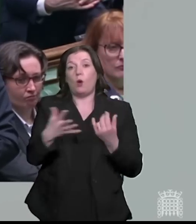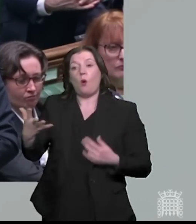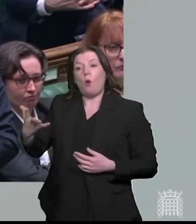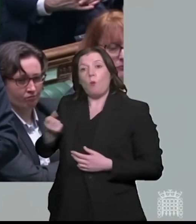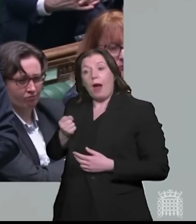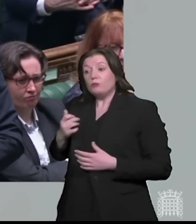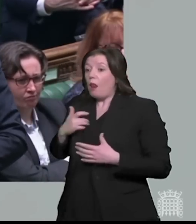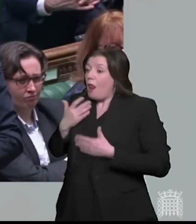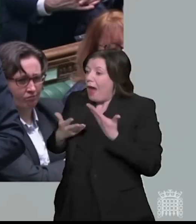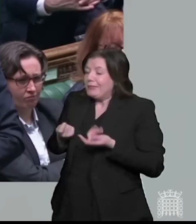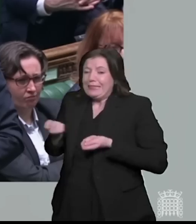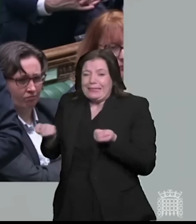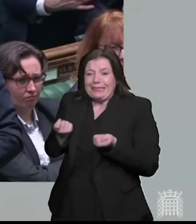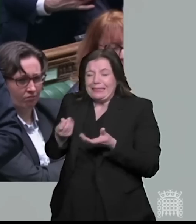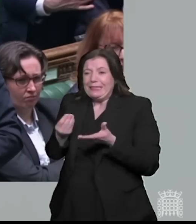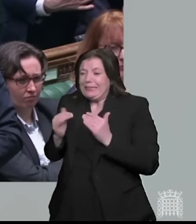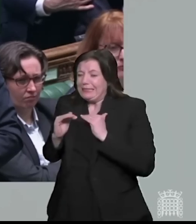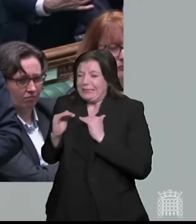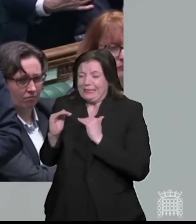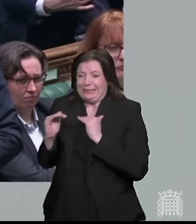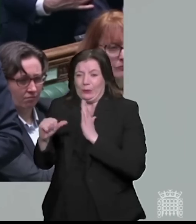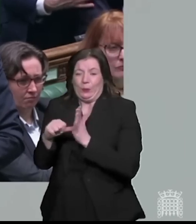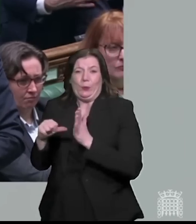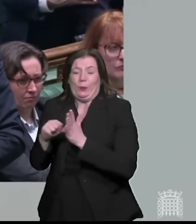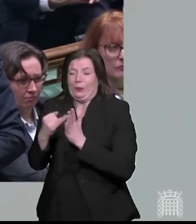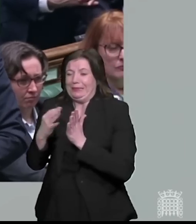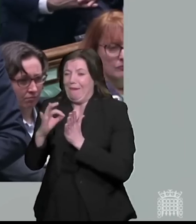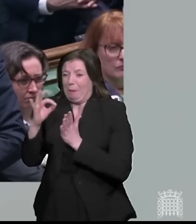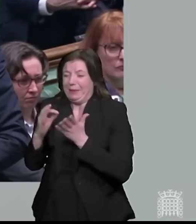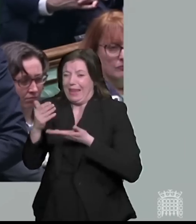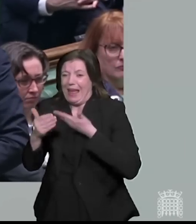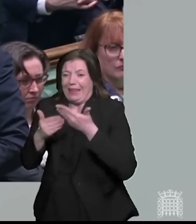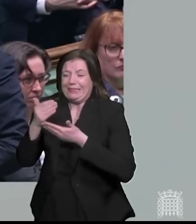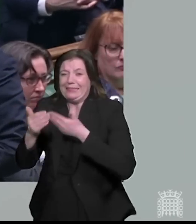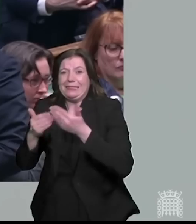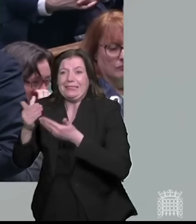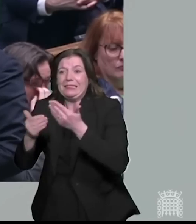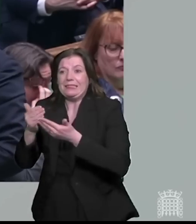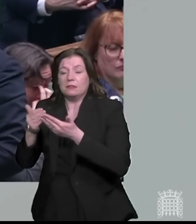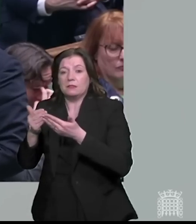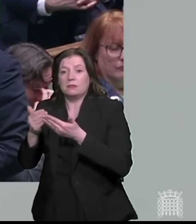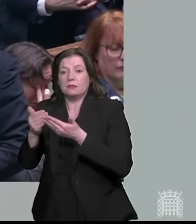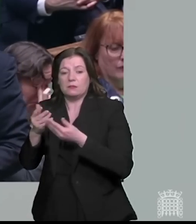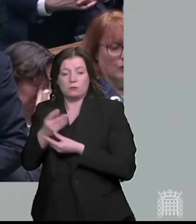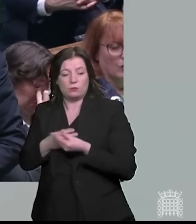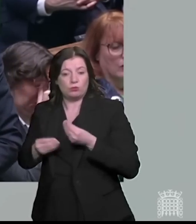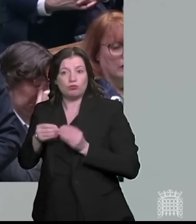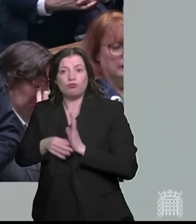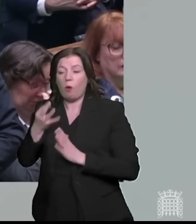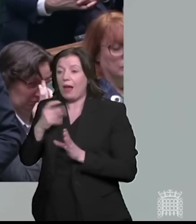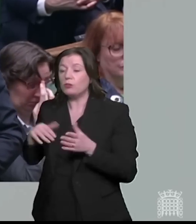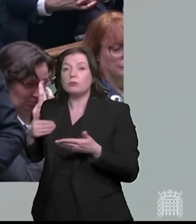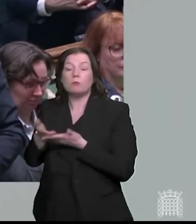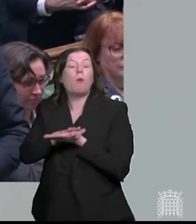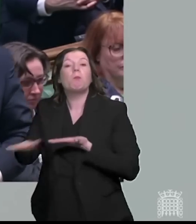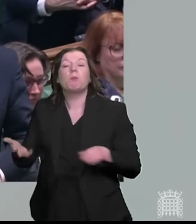living standards were still set to be squeezed by around 7%, wiping out all of the growth from the past 8